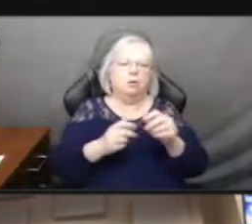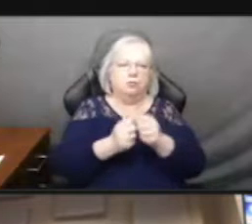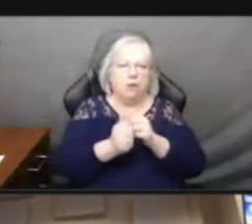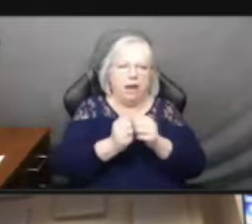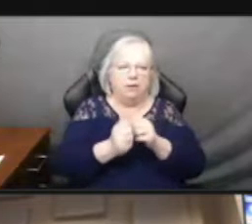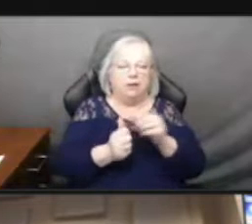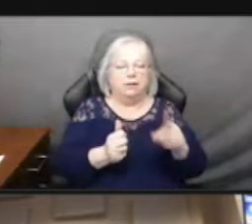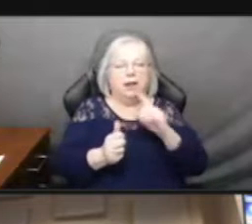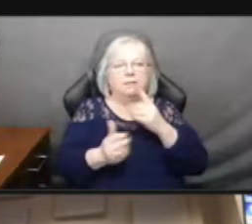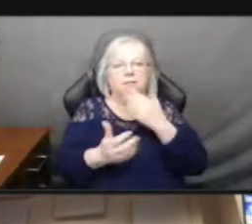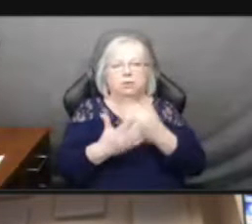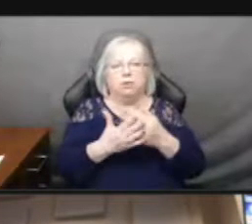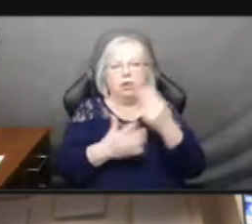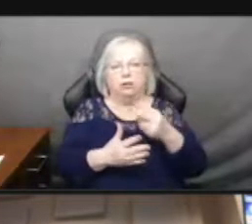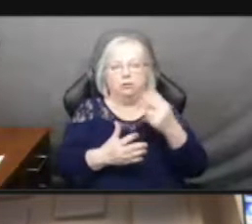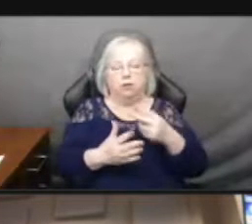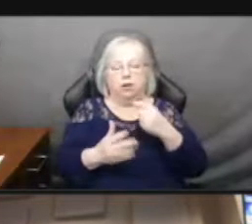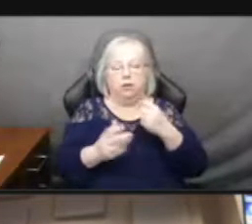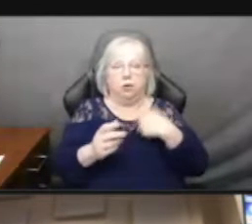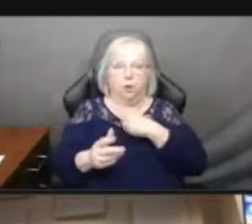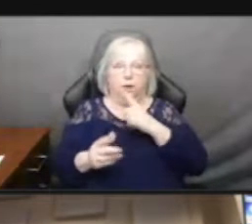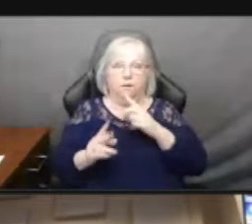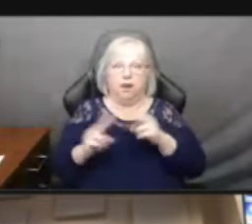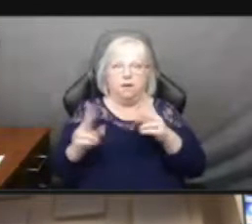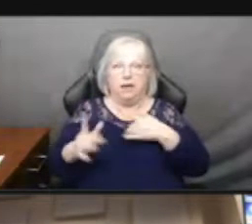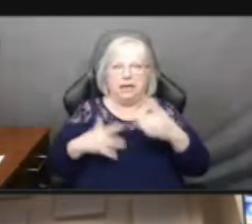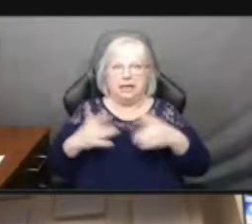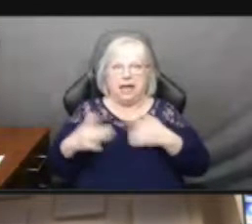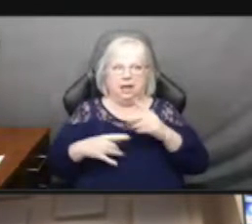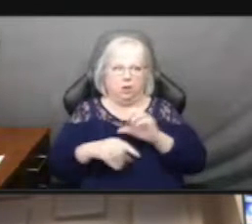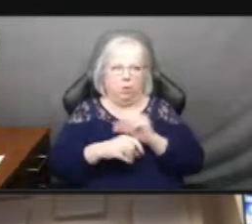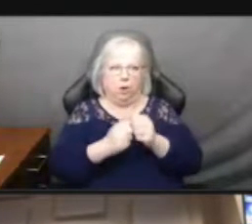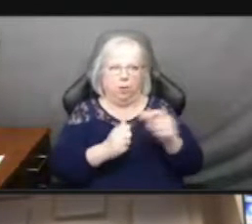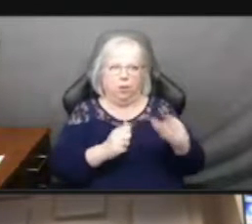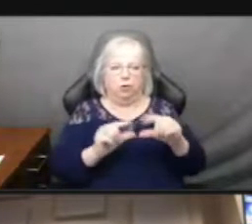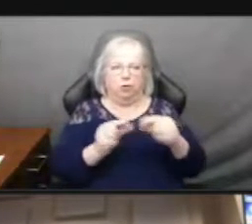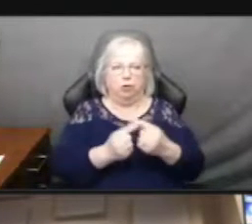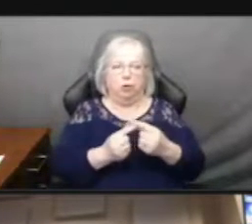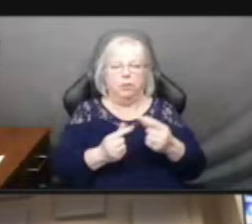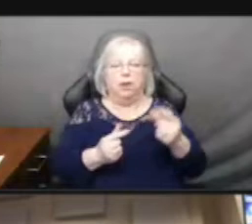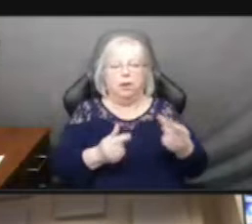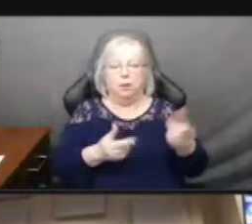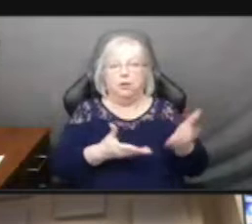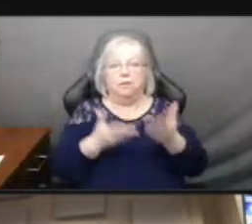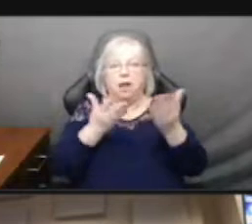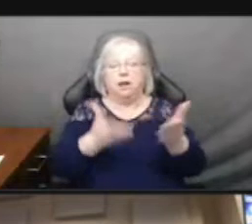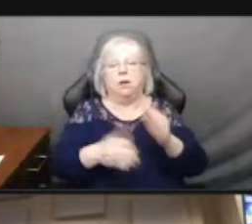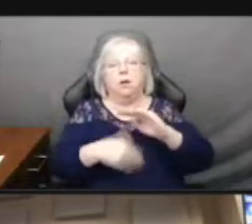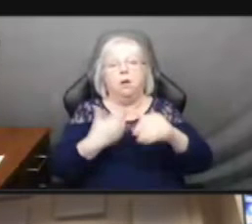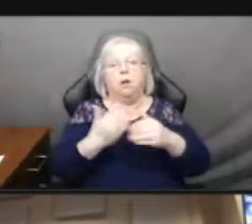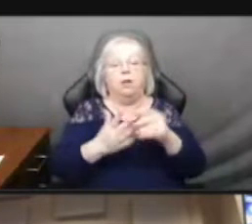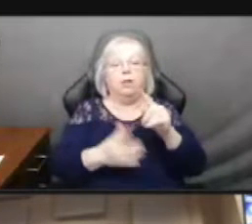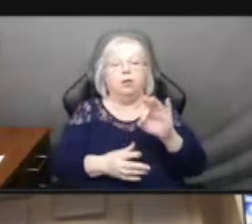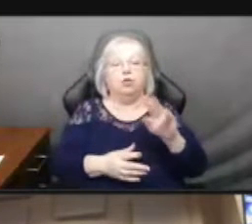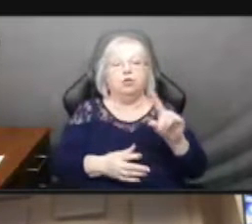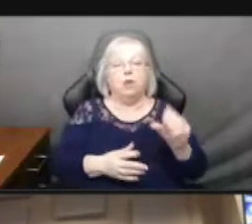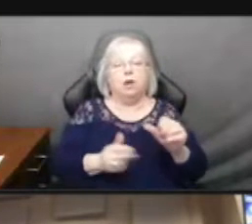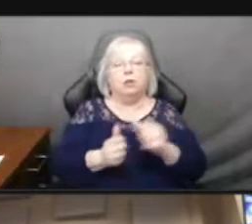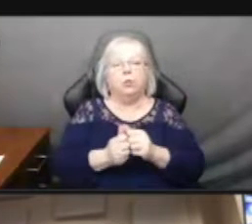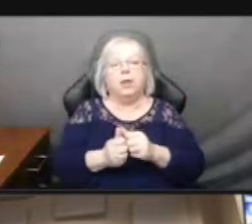So we're very excited to see this. We're providing all of the trucks with sustainable and